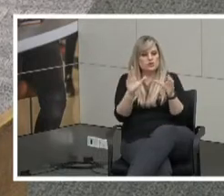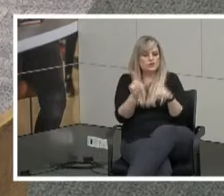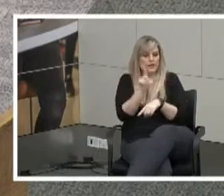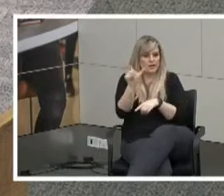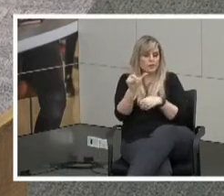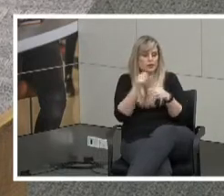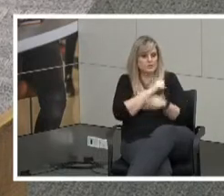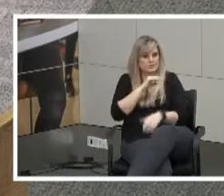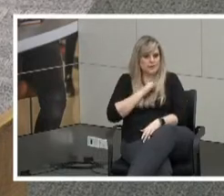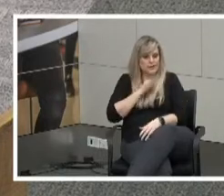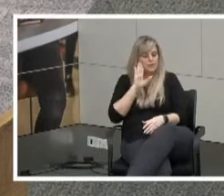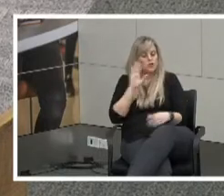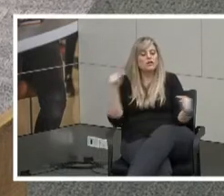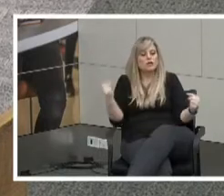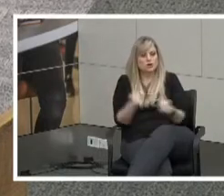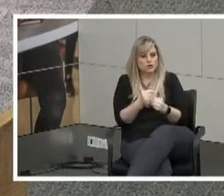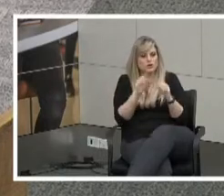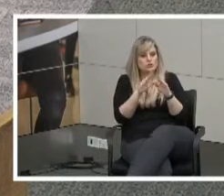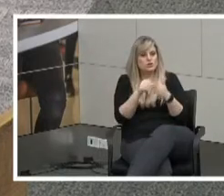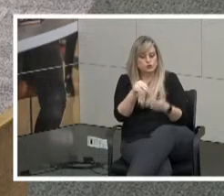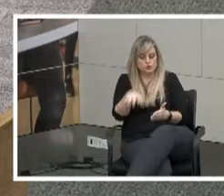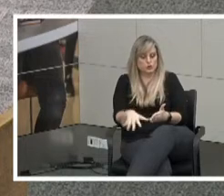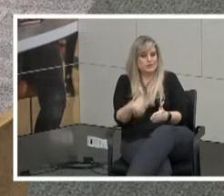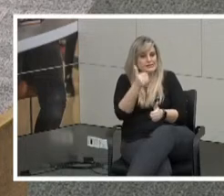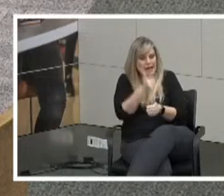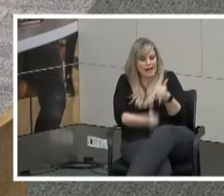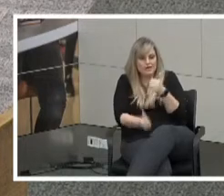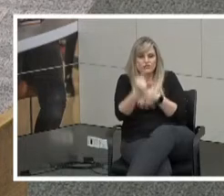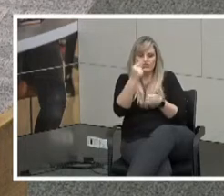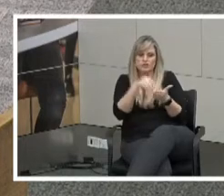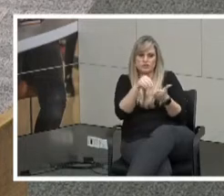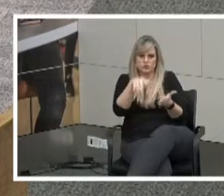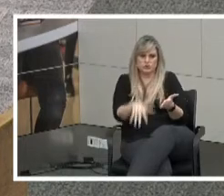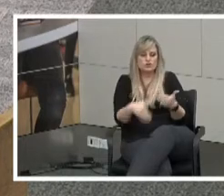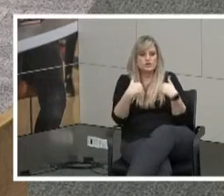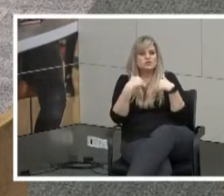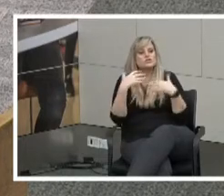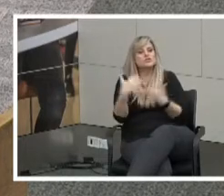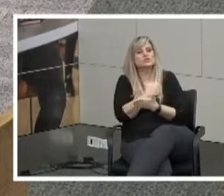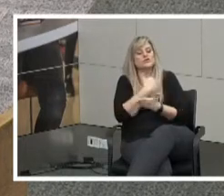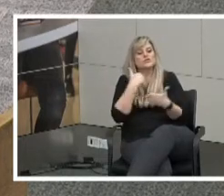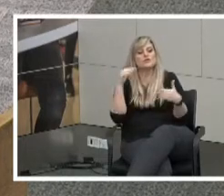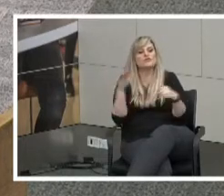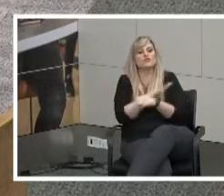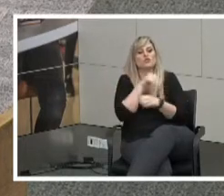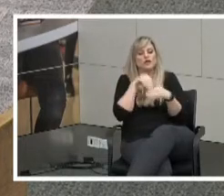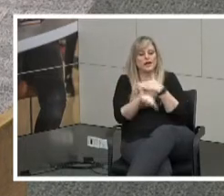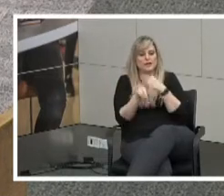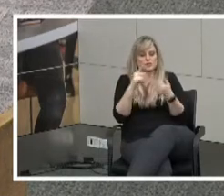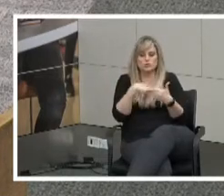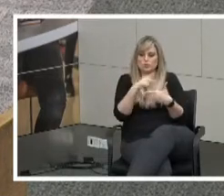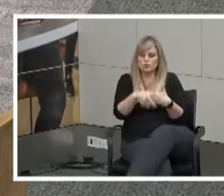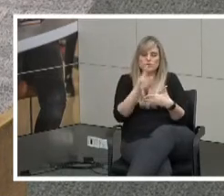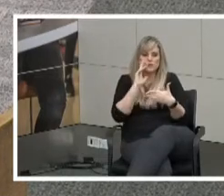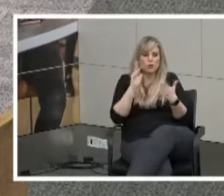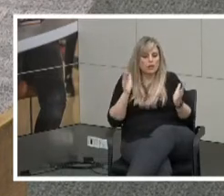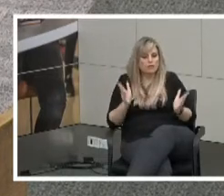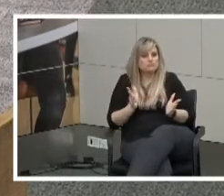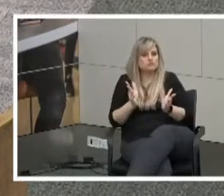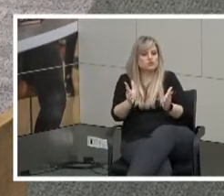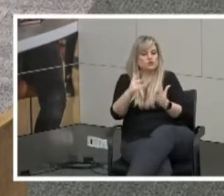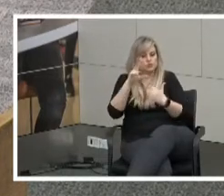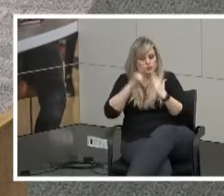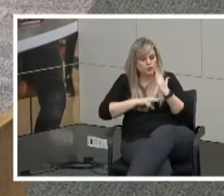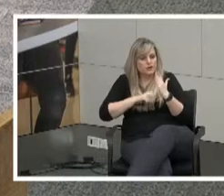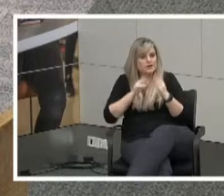department harms students every student deserves to have full access to programs that engage them in reading such as the a